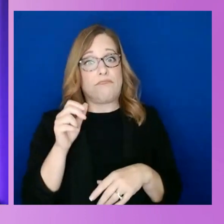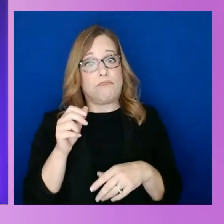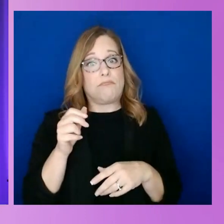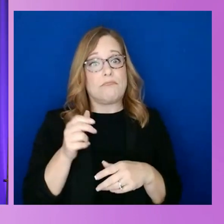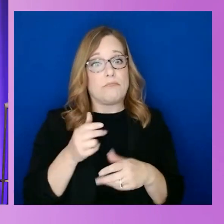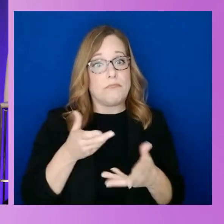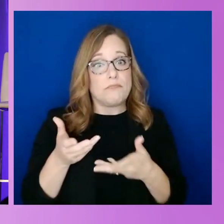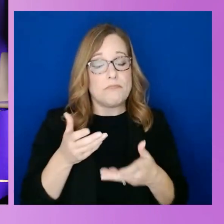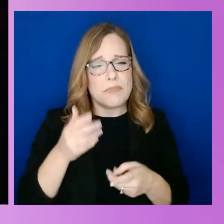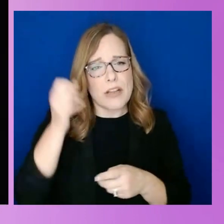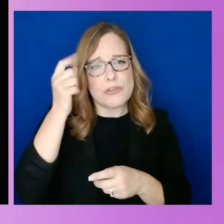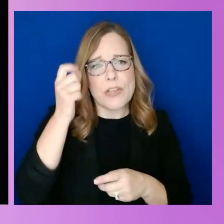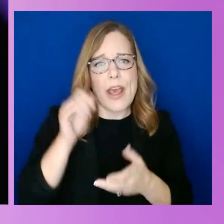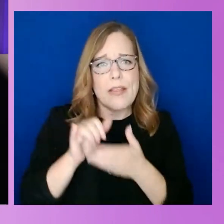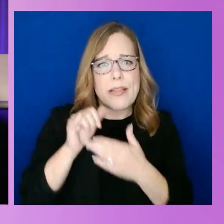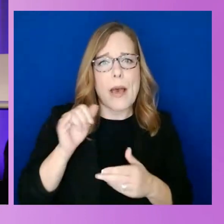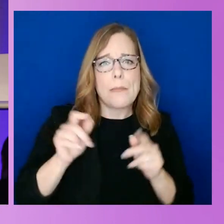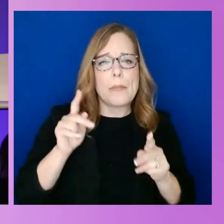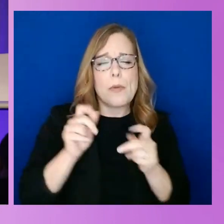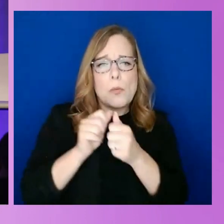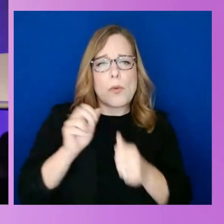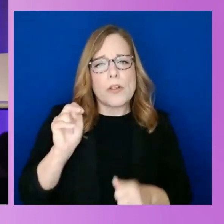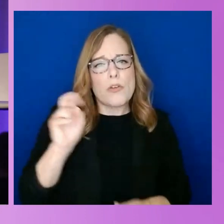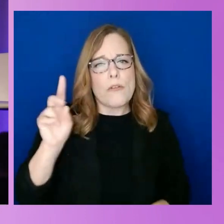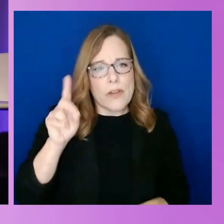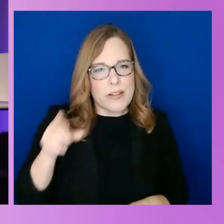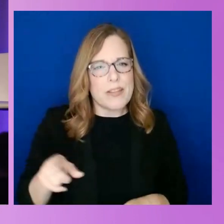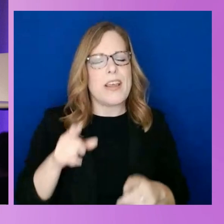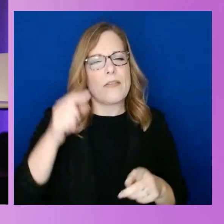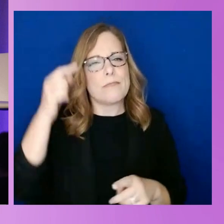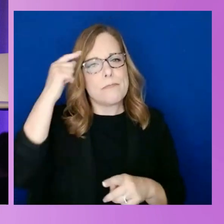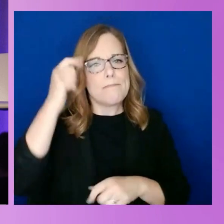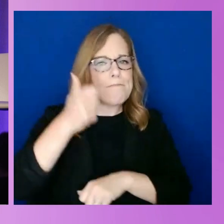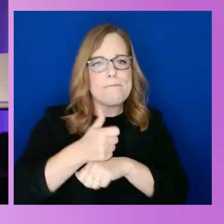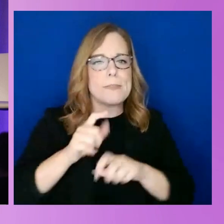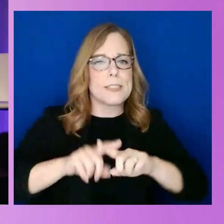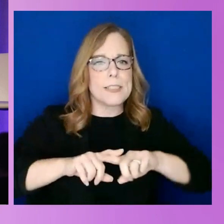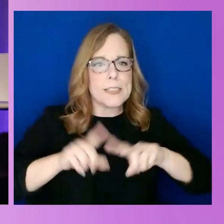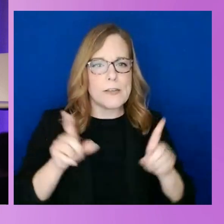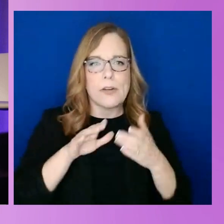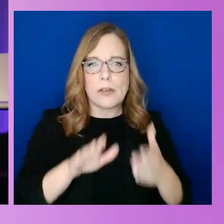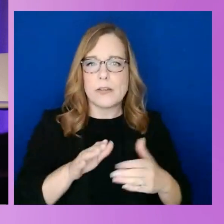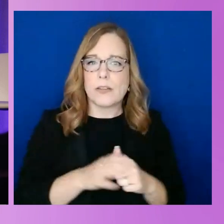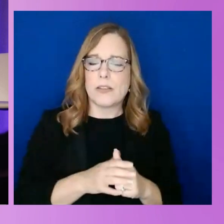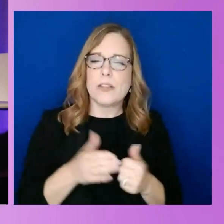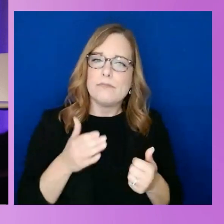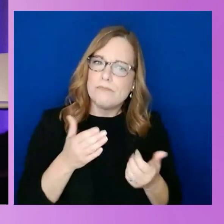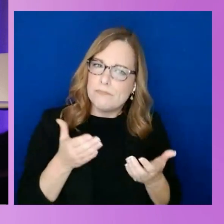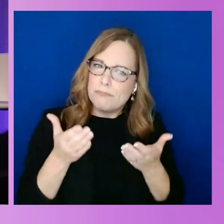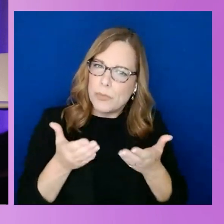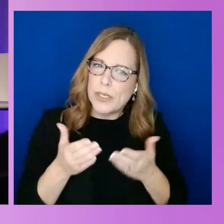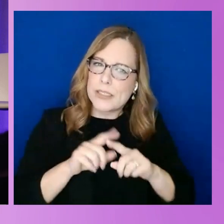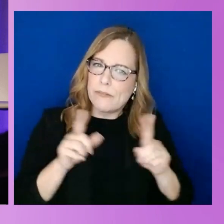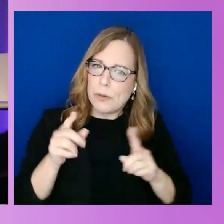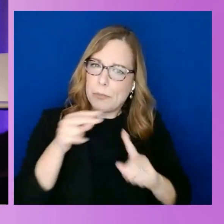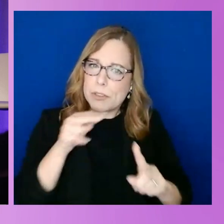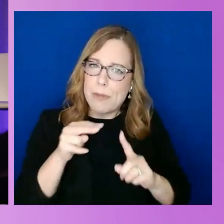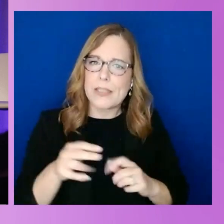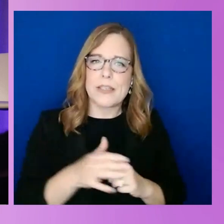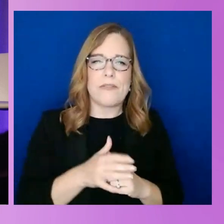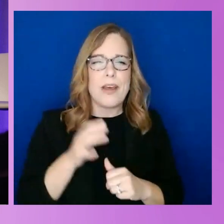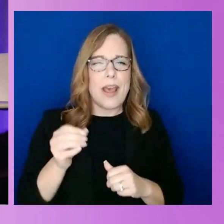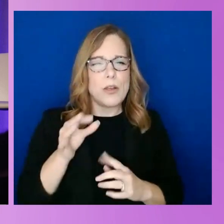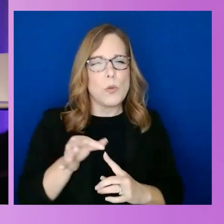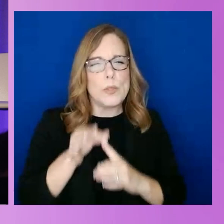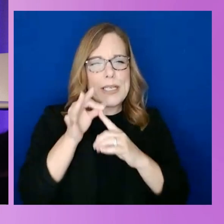Nonetheless, it seems that this remains an undertapped talent pool. Amongst population with autism and